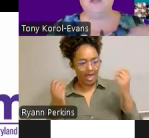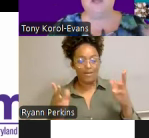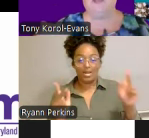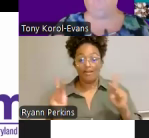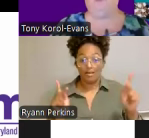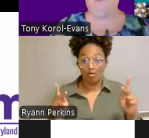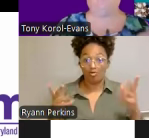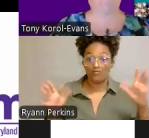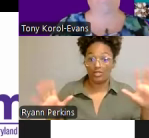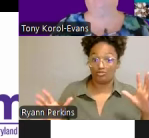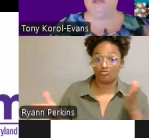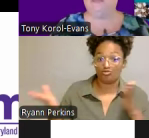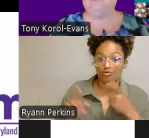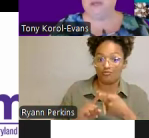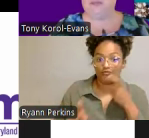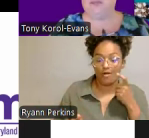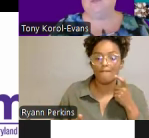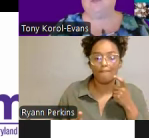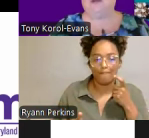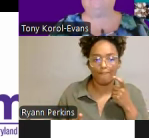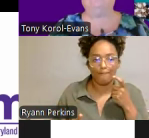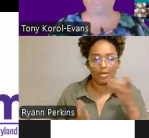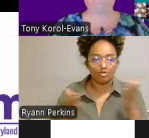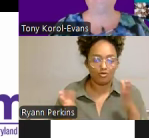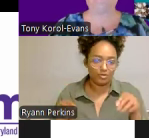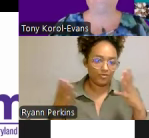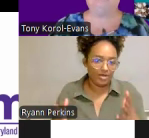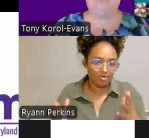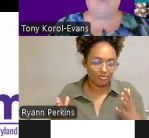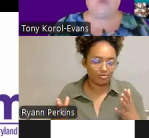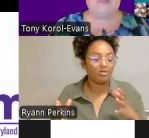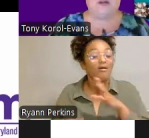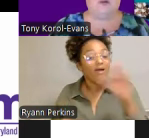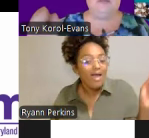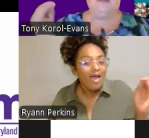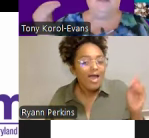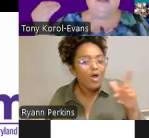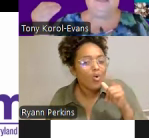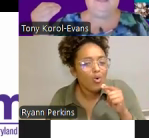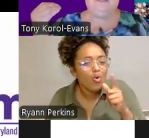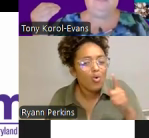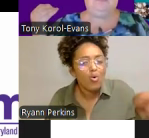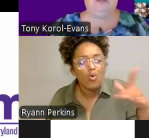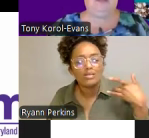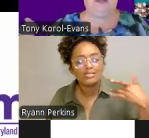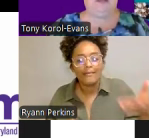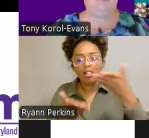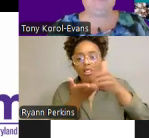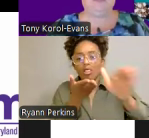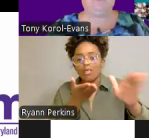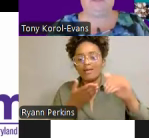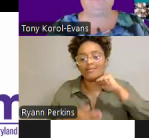providers and what isn't being served, right? So in Maryland on Count Day in 2019,